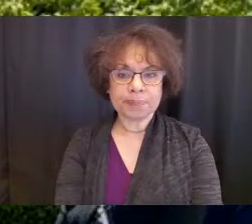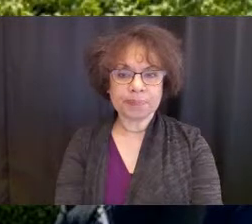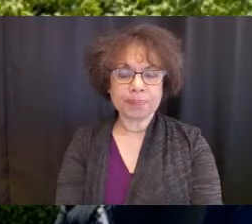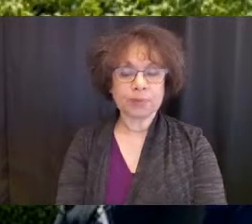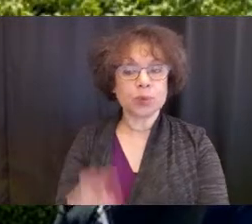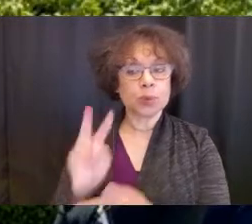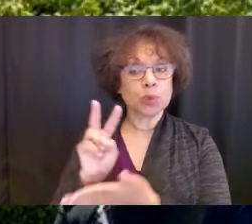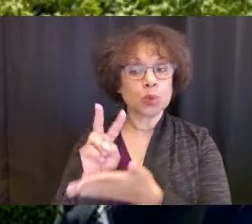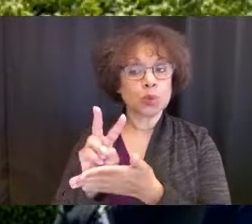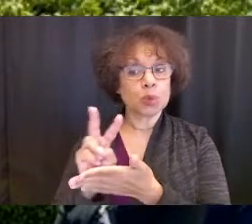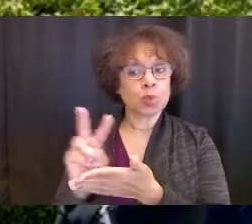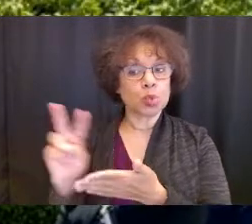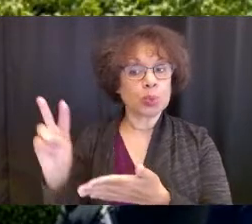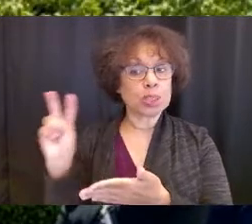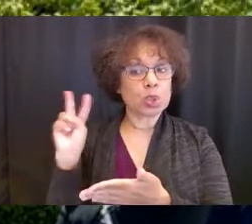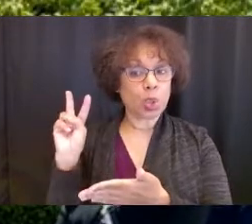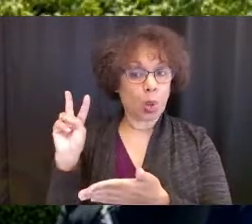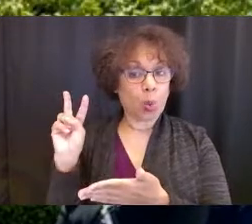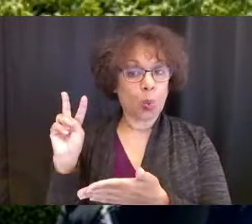weeks ago, I had